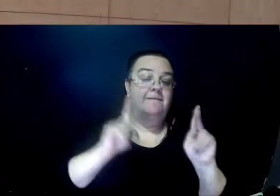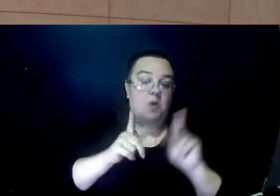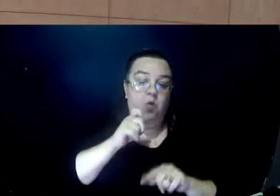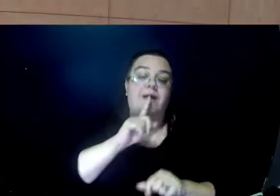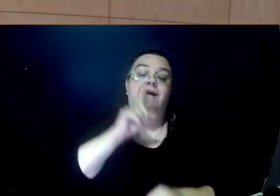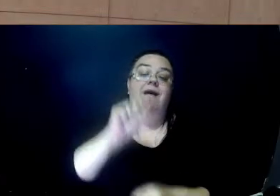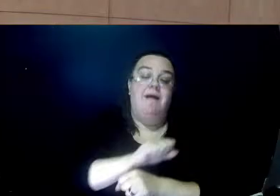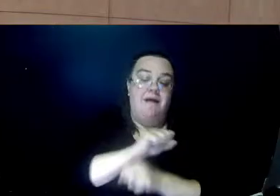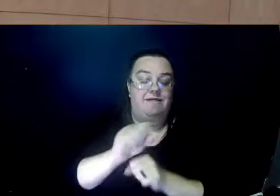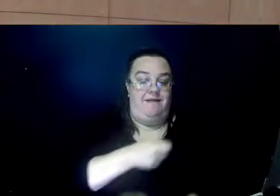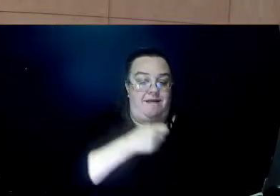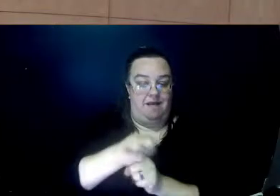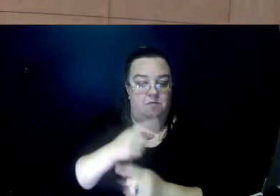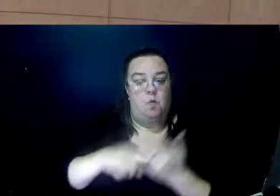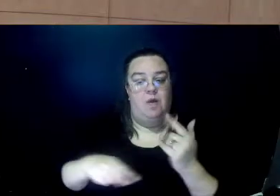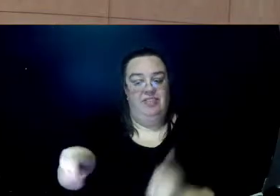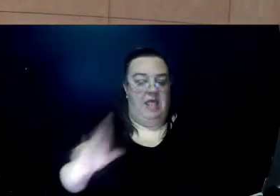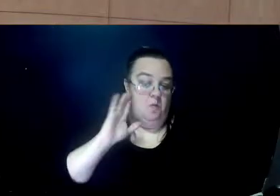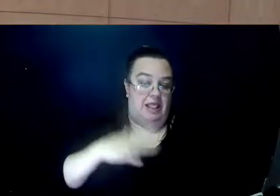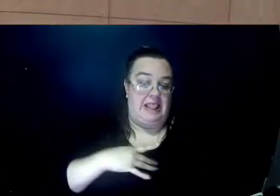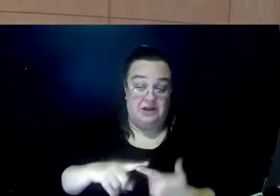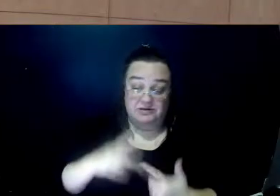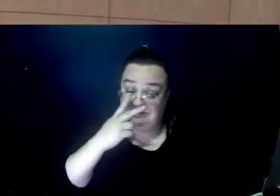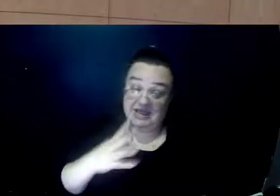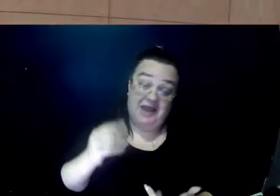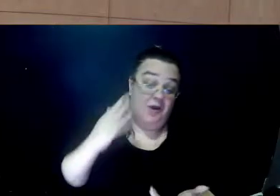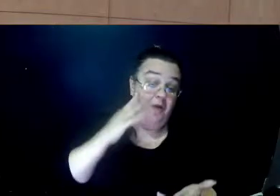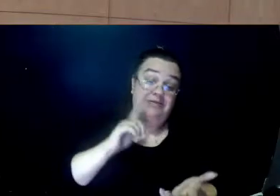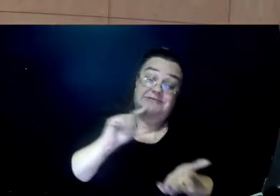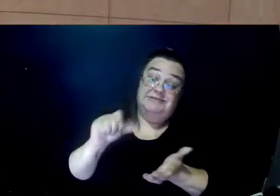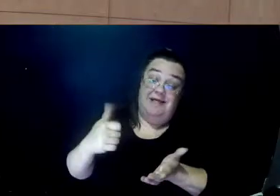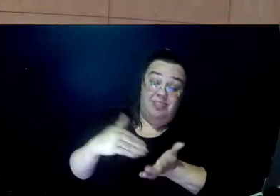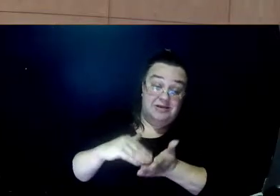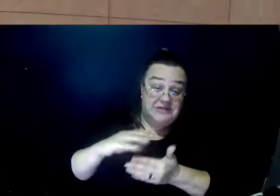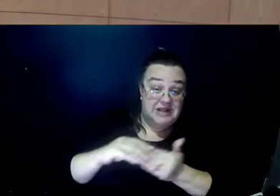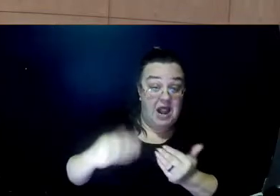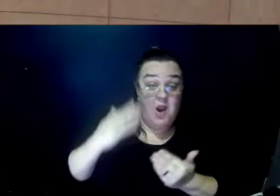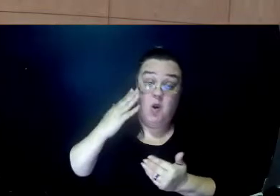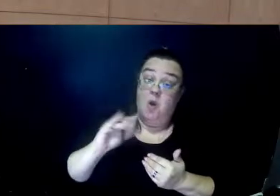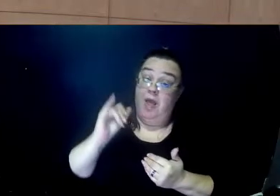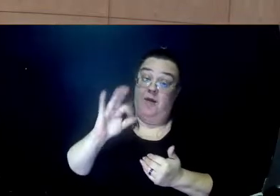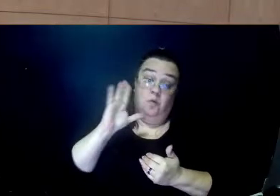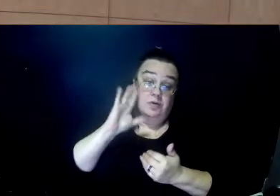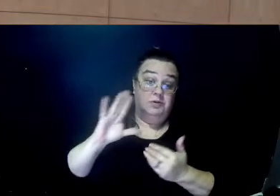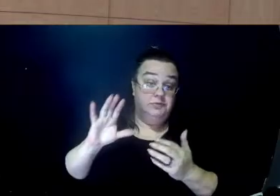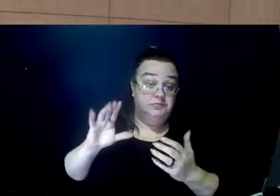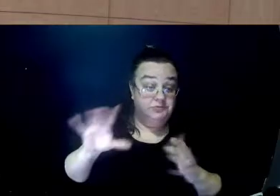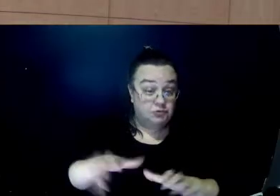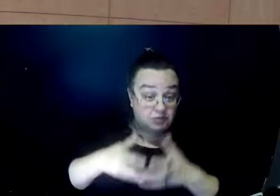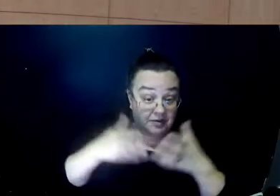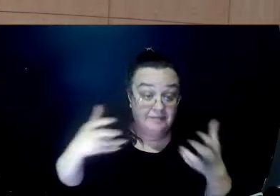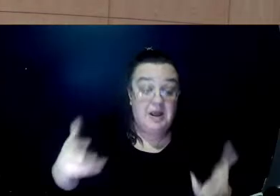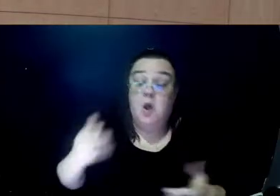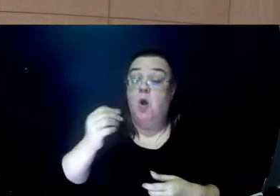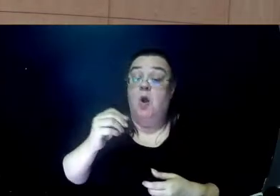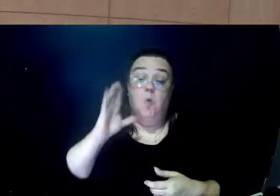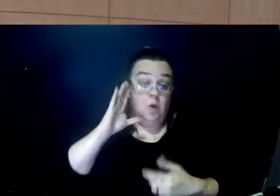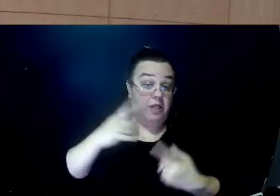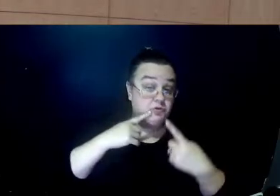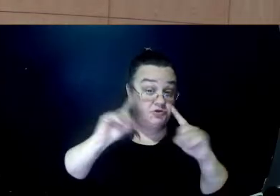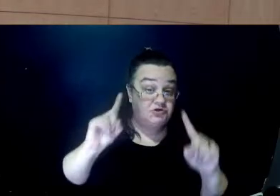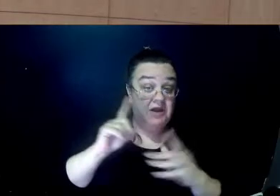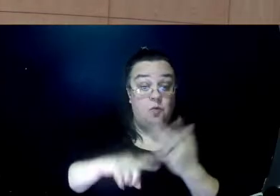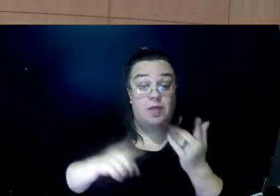what they would like to see. And, you know, it's $10,000. I don't know if it will go far or it'll achieve the things that they